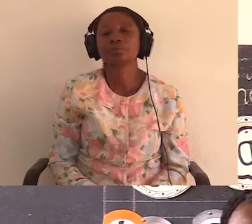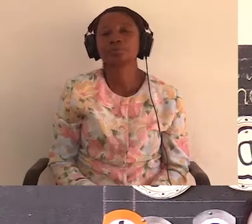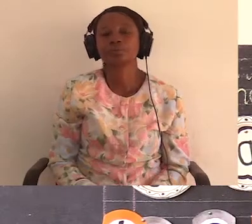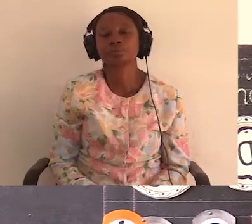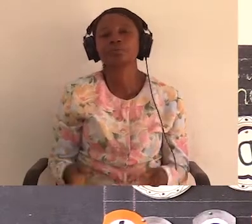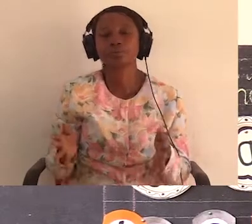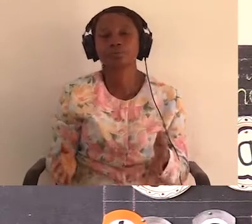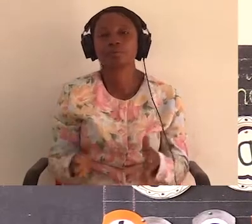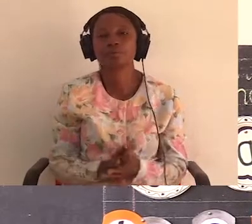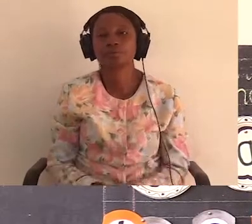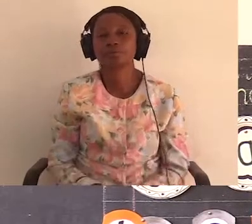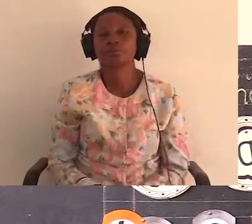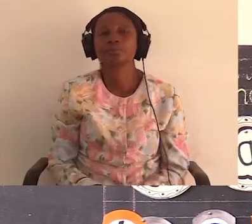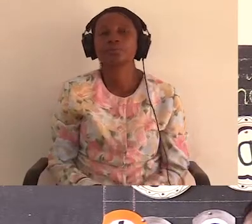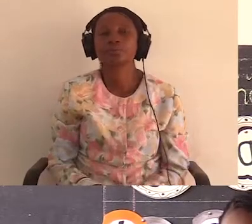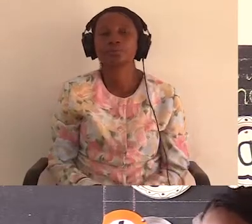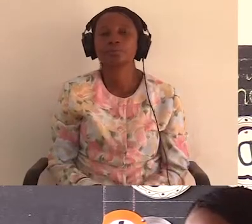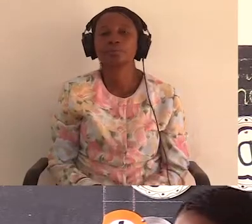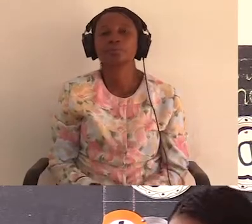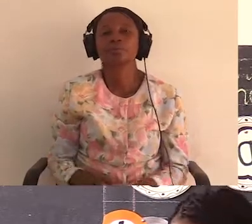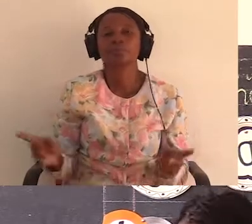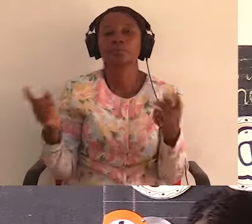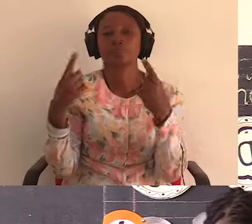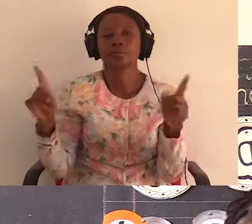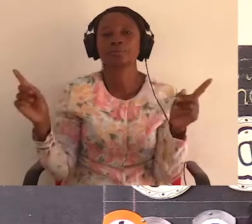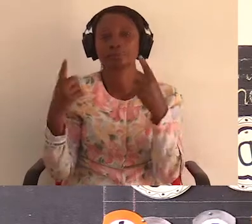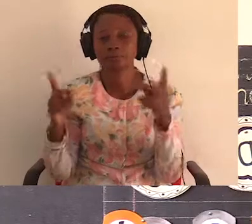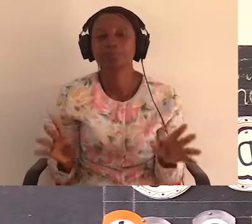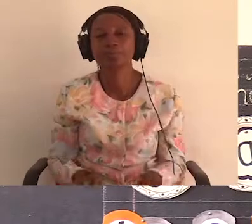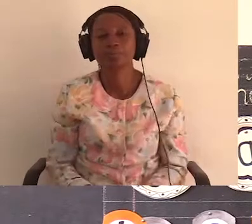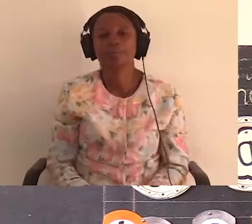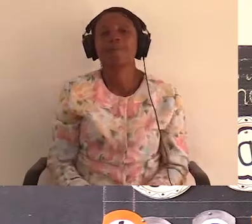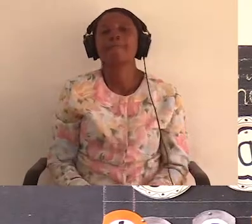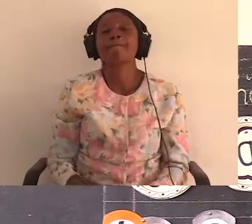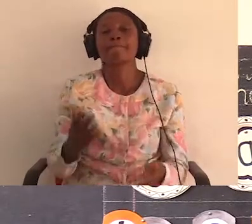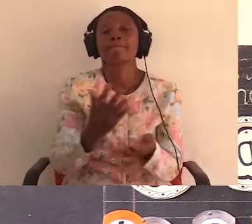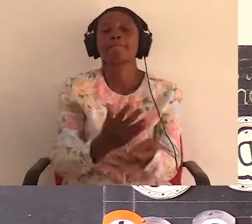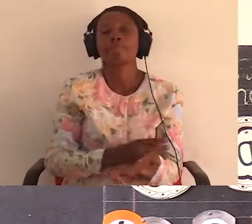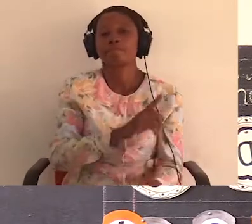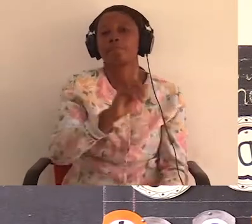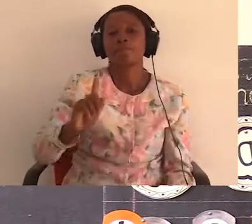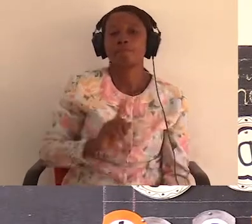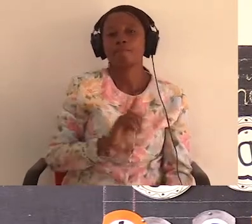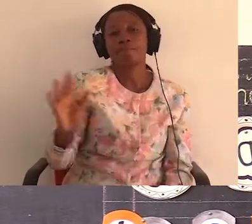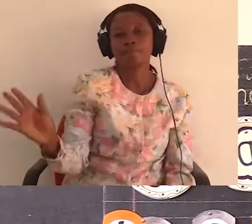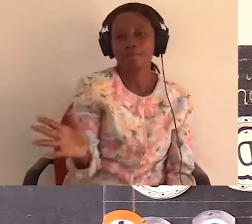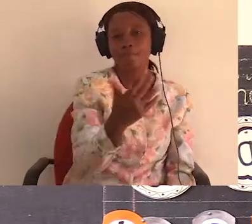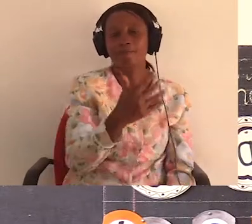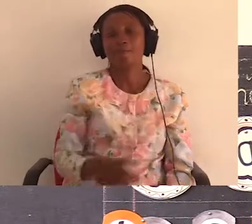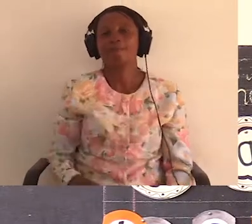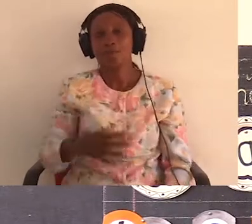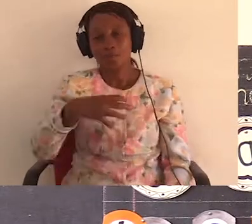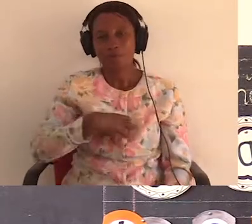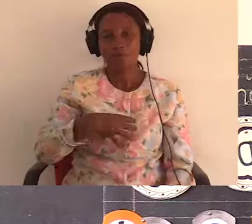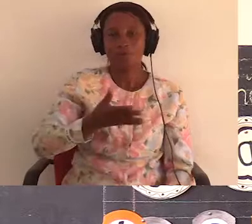G. Now, that's our song. Now, before we go, I want us to have